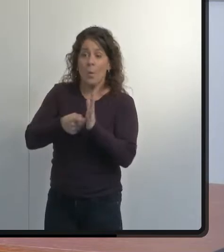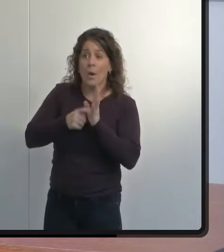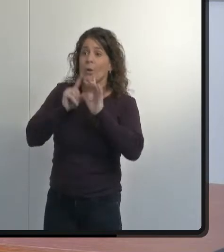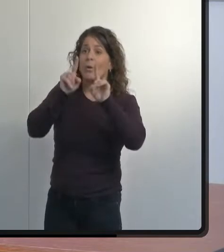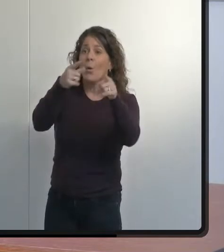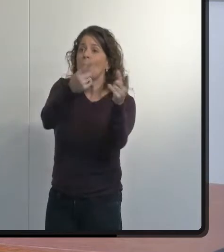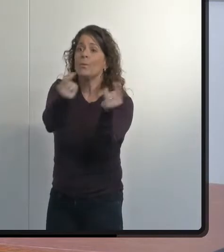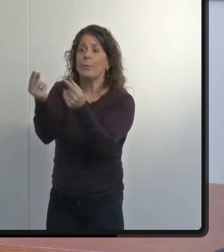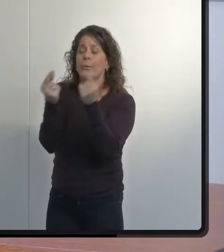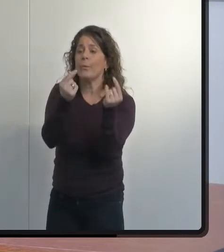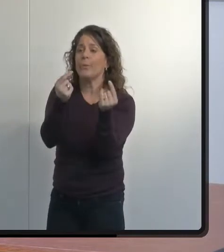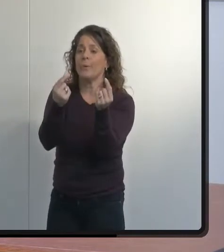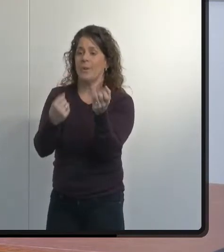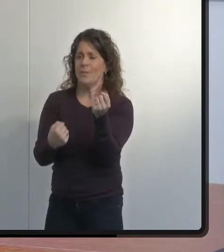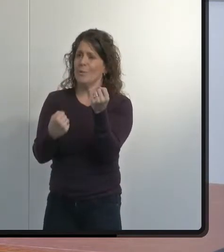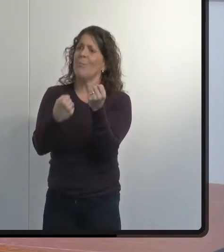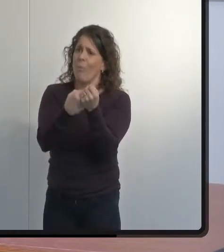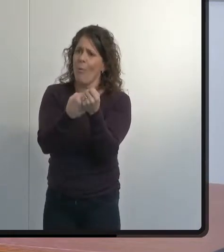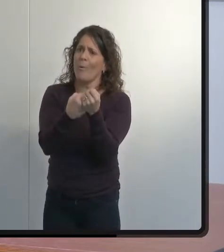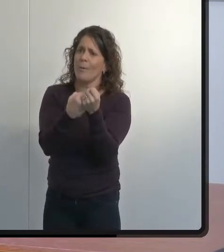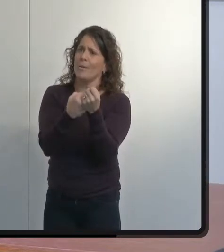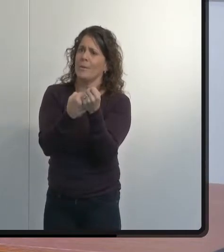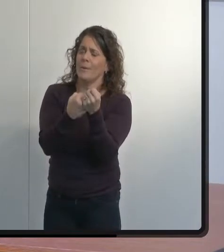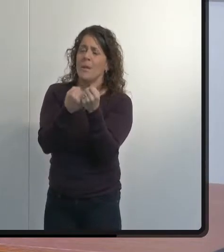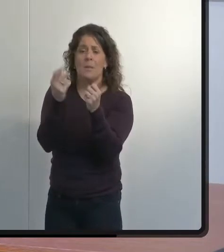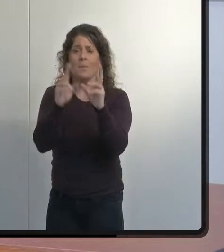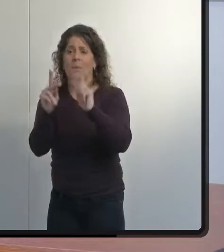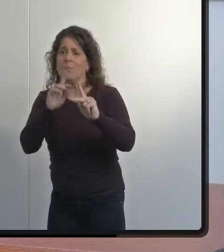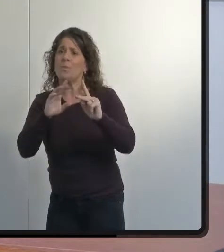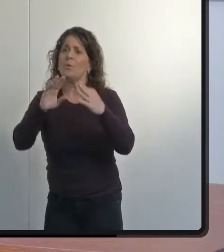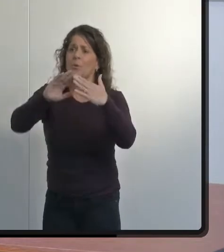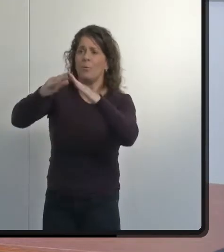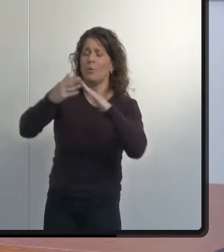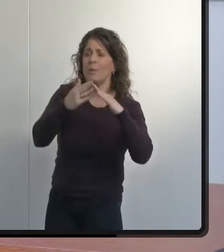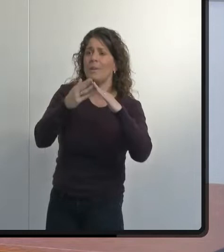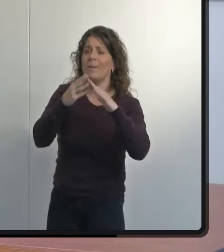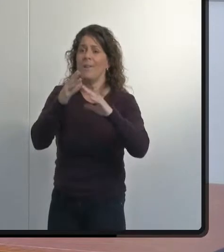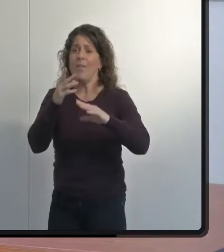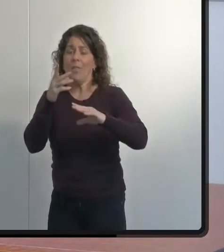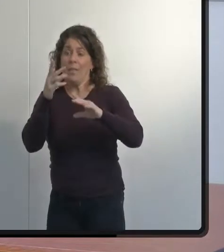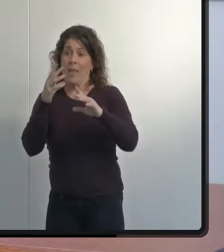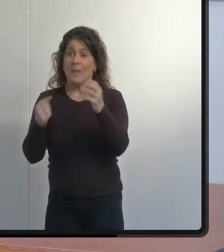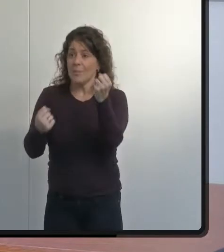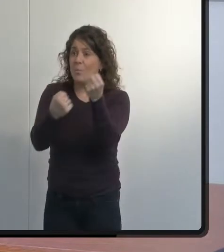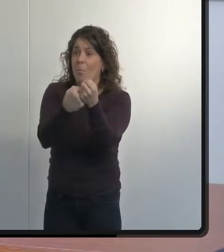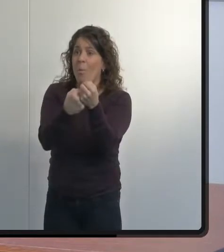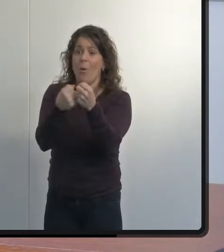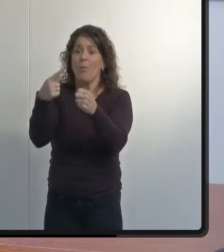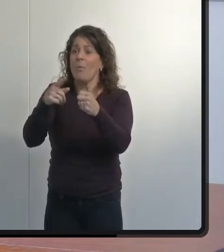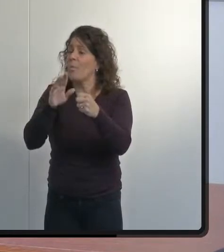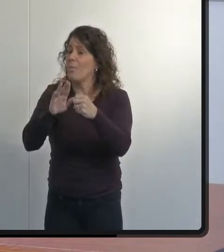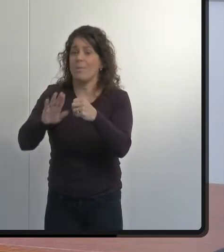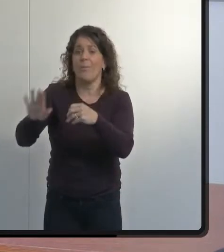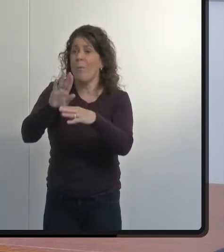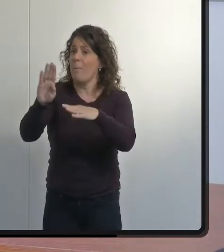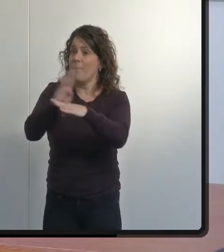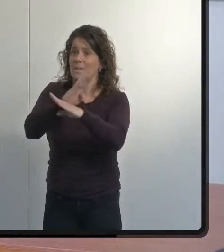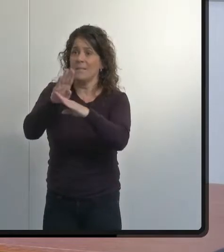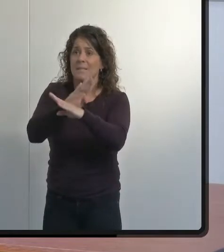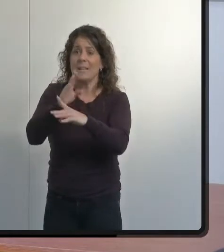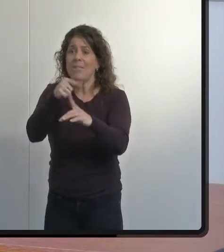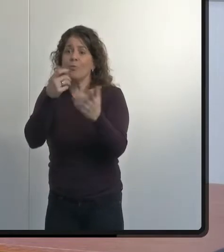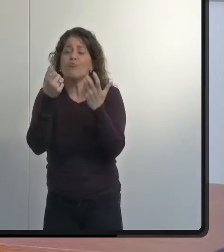we must support the safety guidelines of essential businesses who are trying as hard as they can to make sure